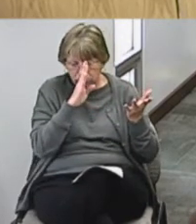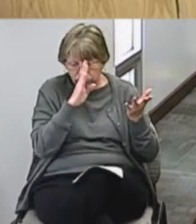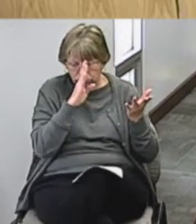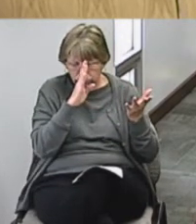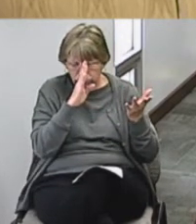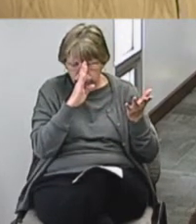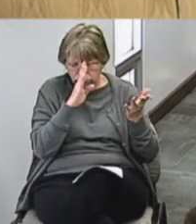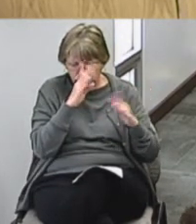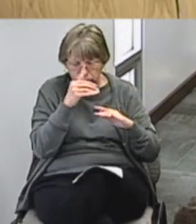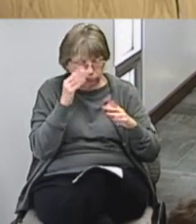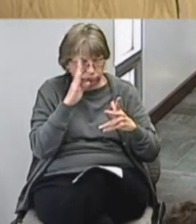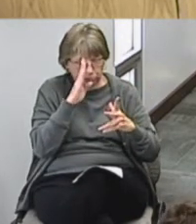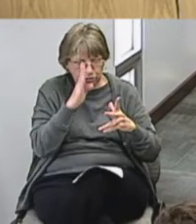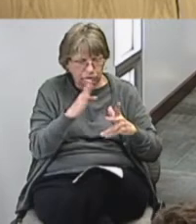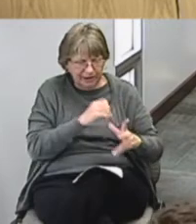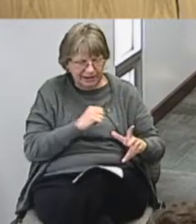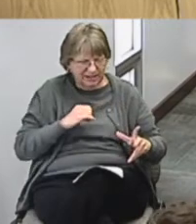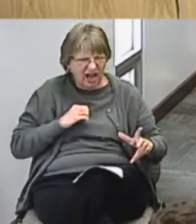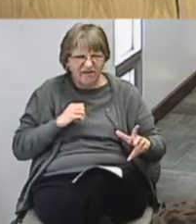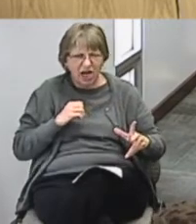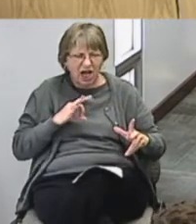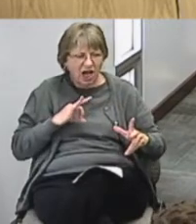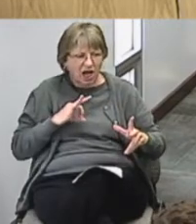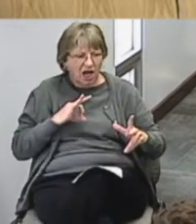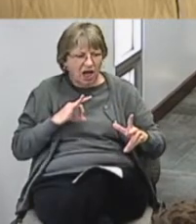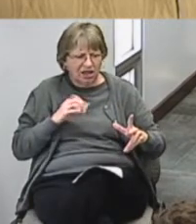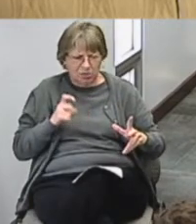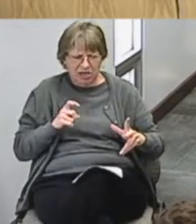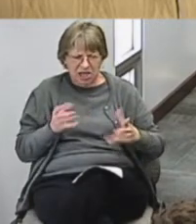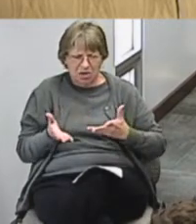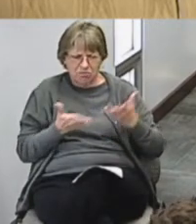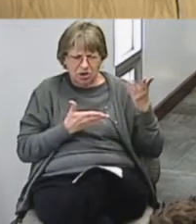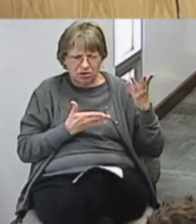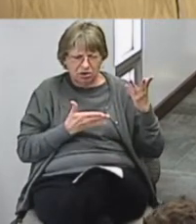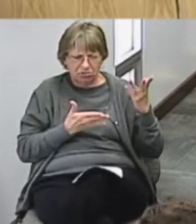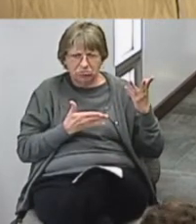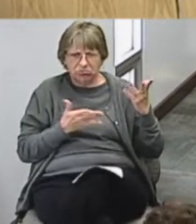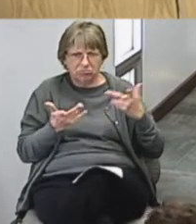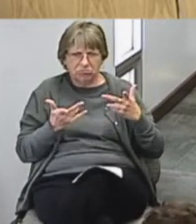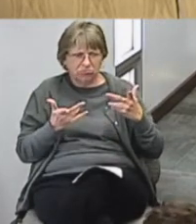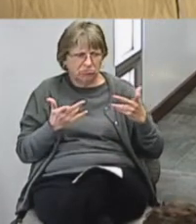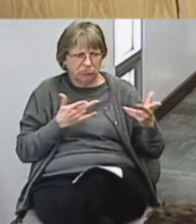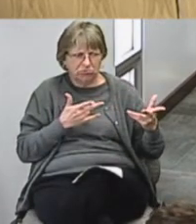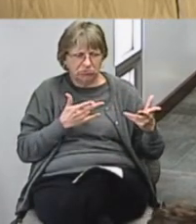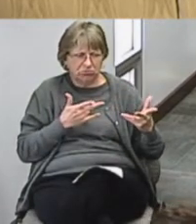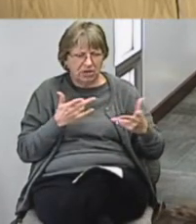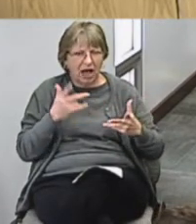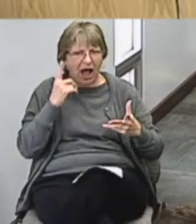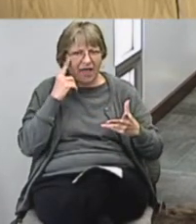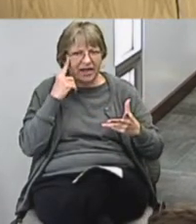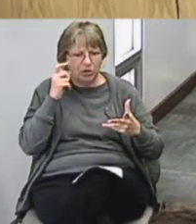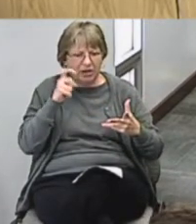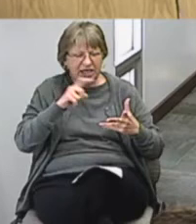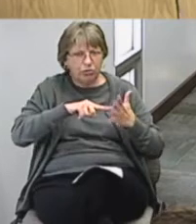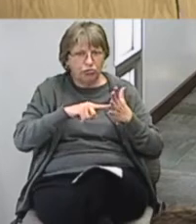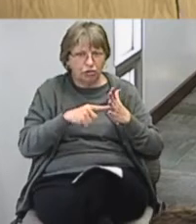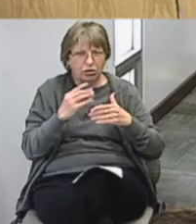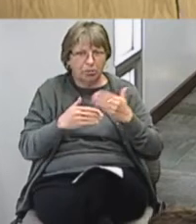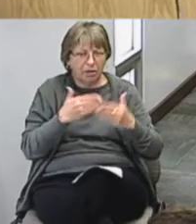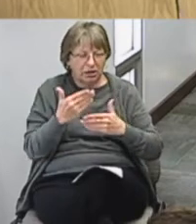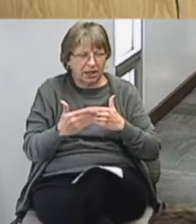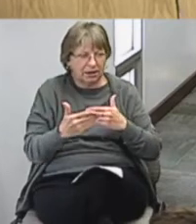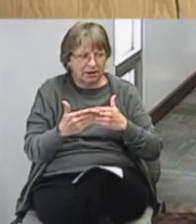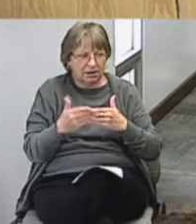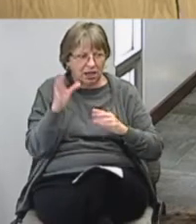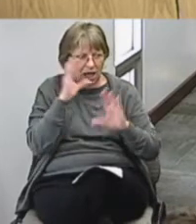to. Do we need a motion to do that? Well, I think just basically to start the process. Starting the process of